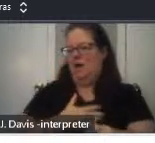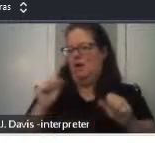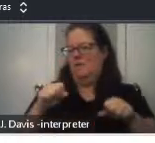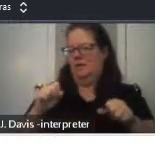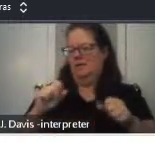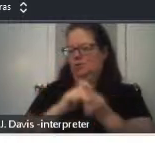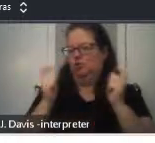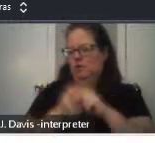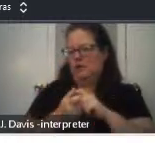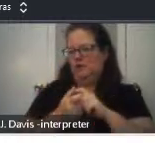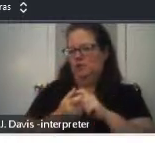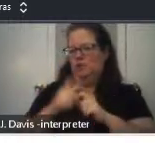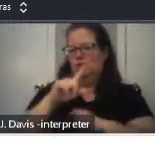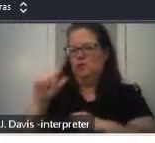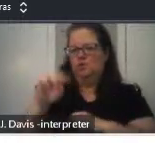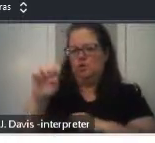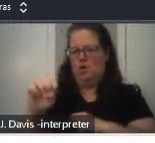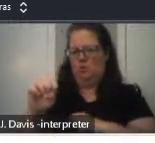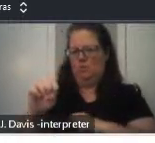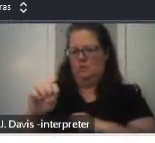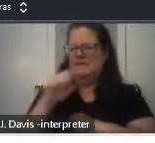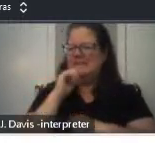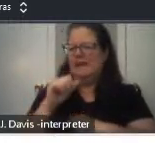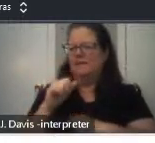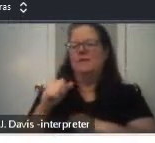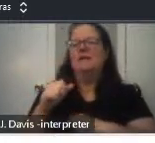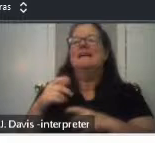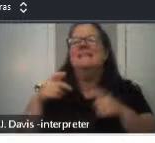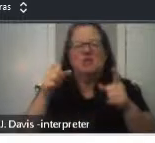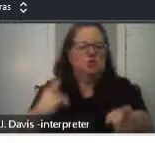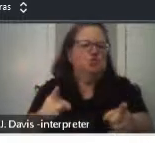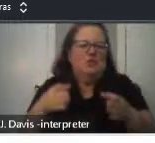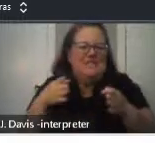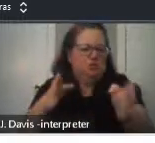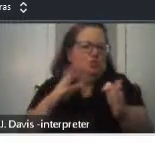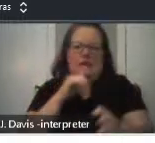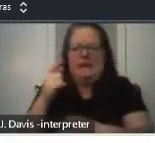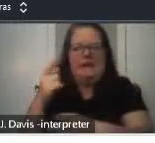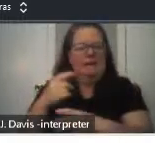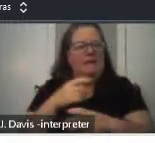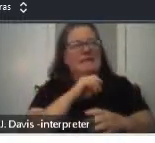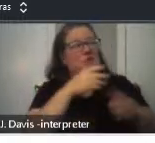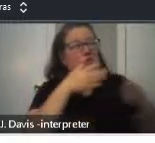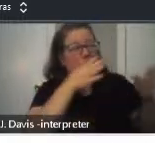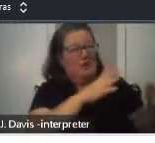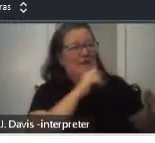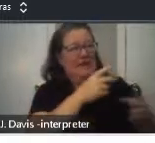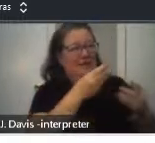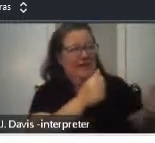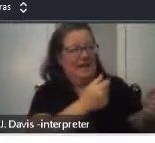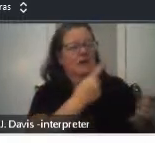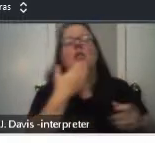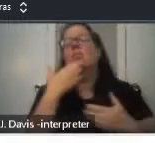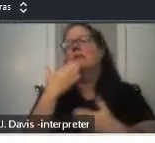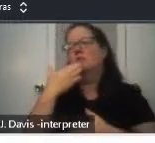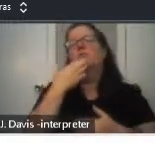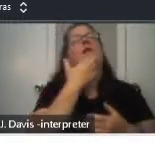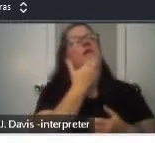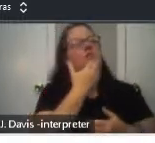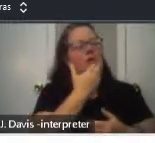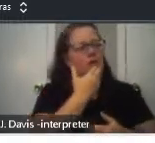it's the street and not the land, I guess. Okay, that's cool. Okay, thank you for your information. Thank you. Thank you, Chair.